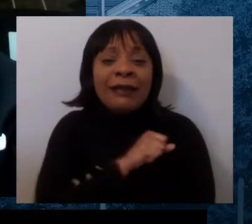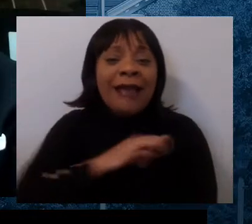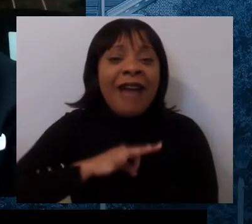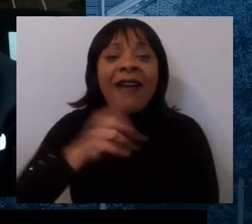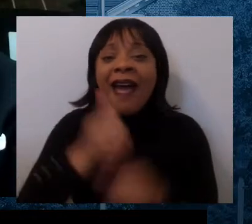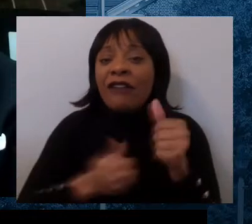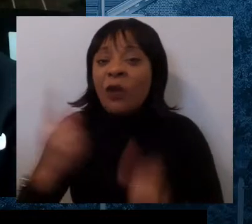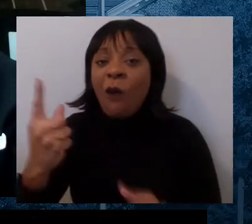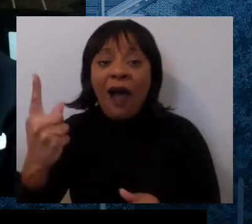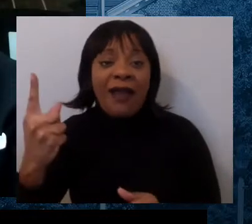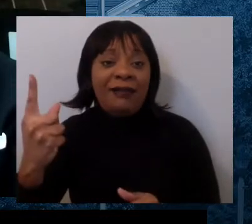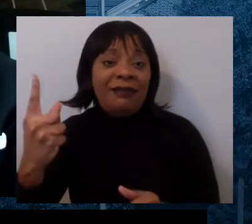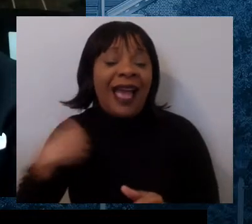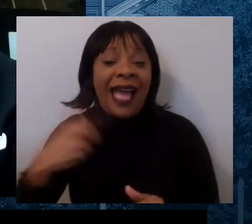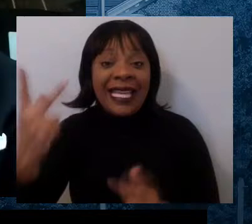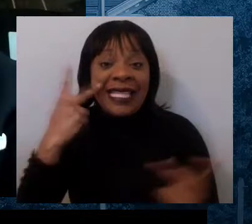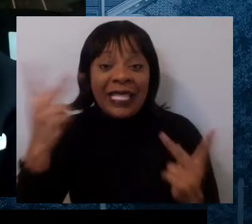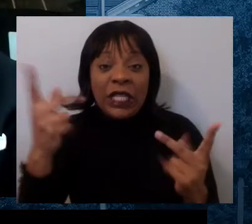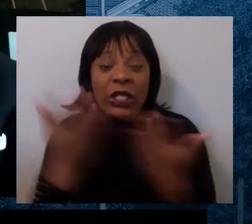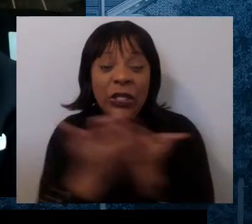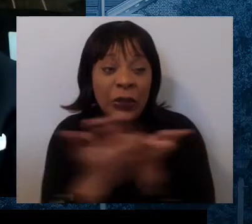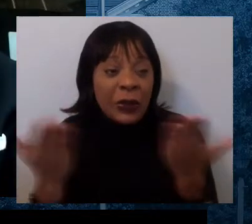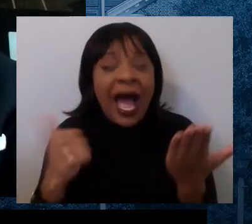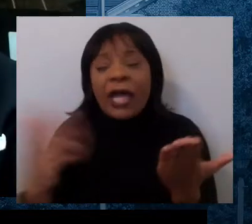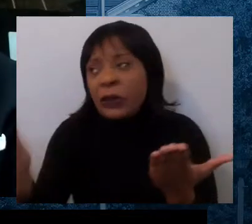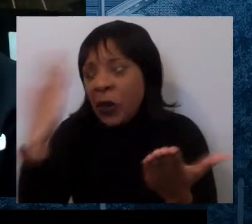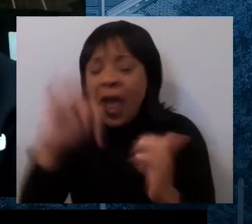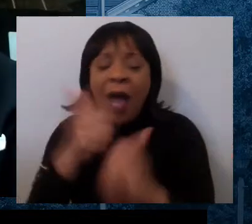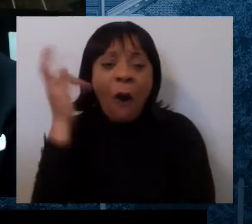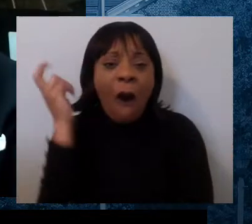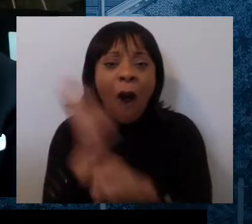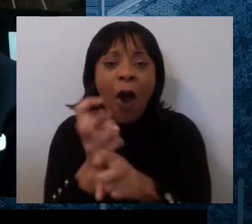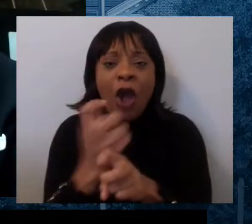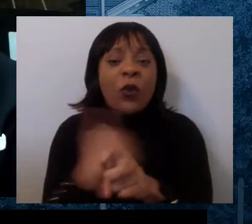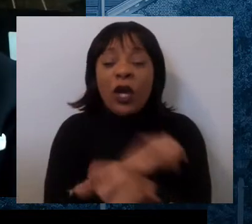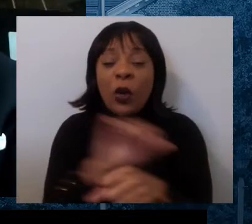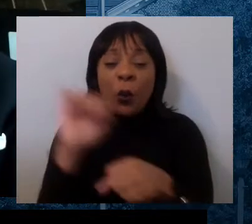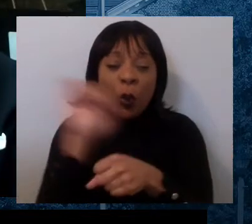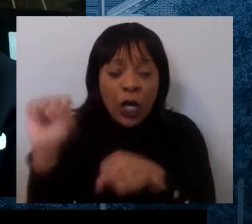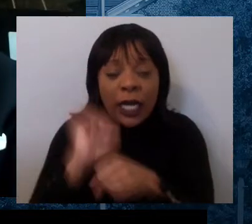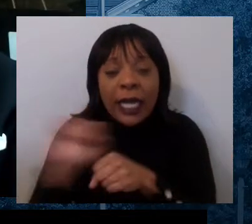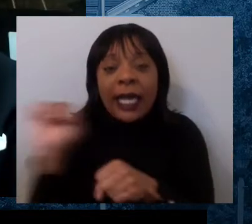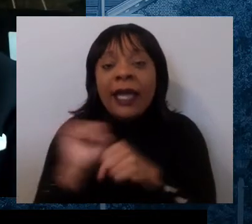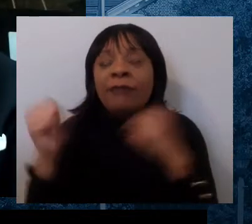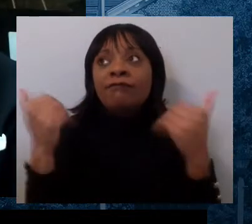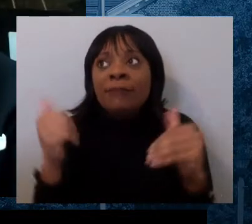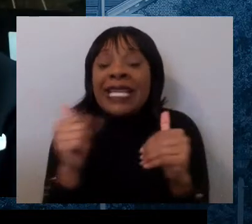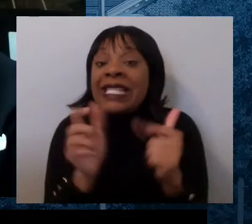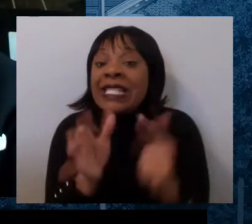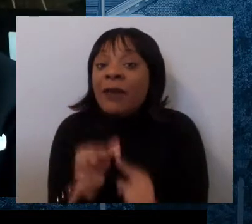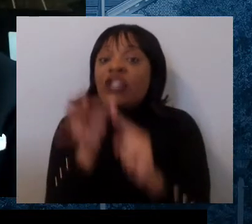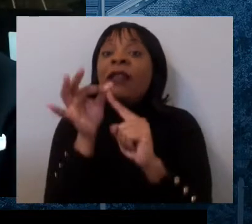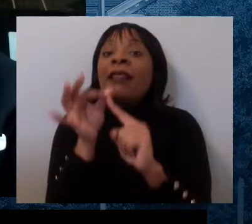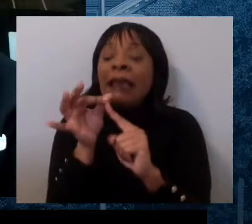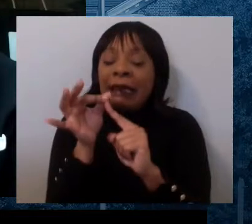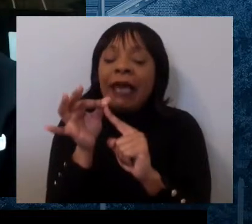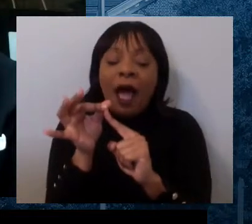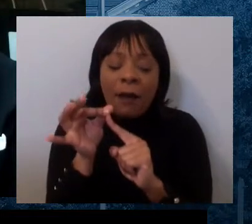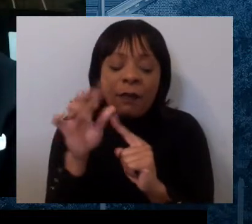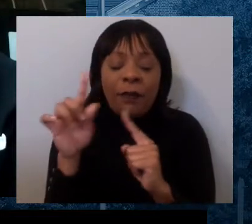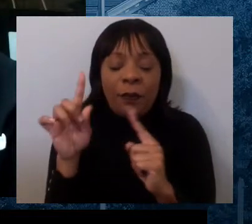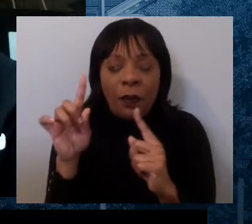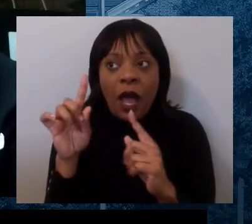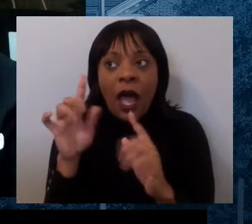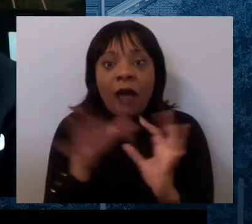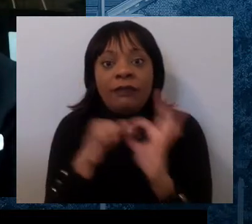I see you. I know how hard that we are working, particularly when it comes to building